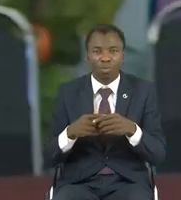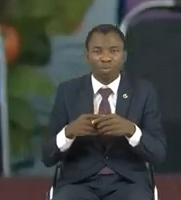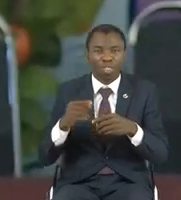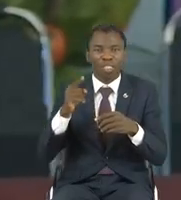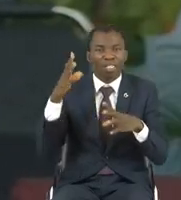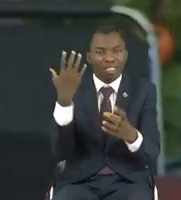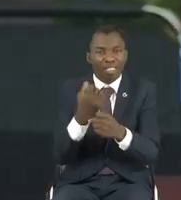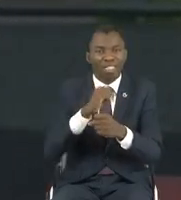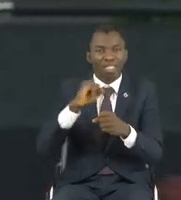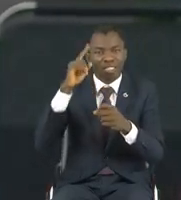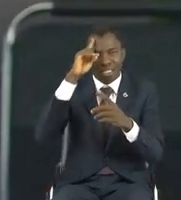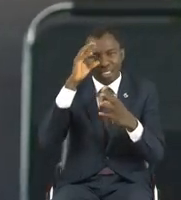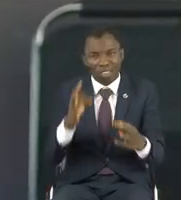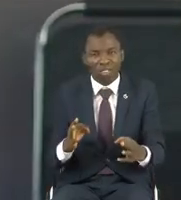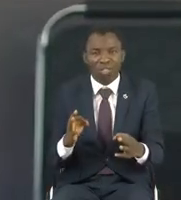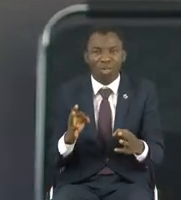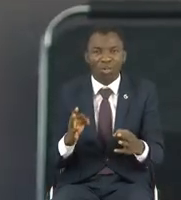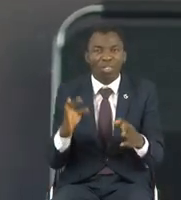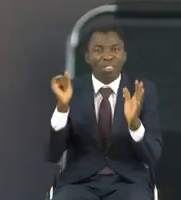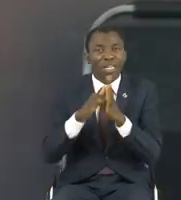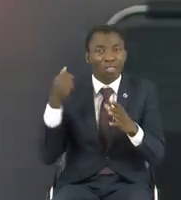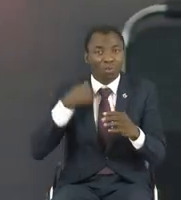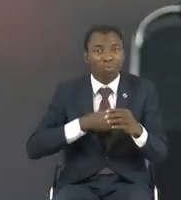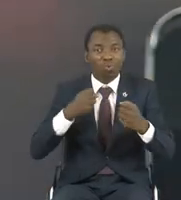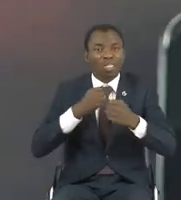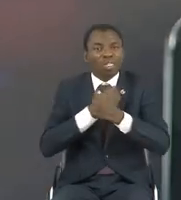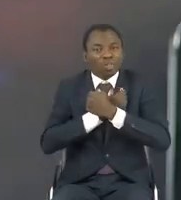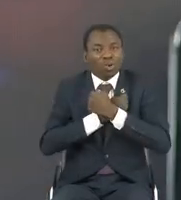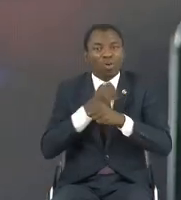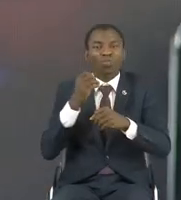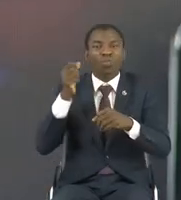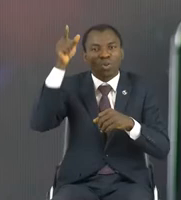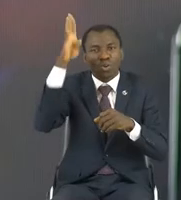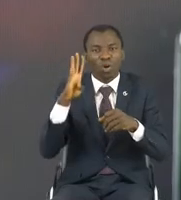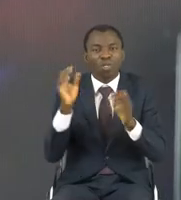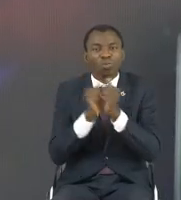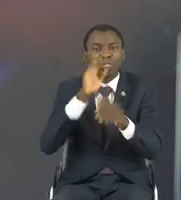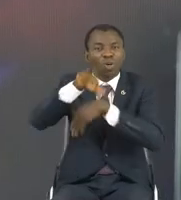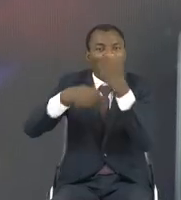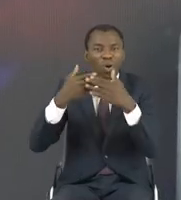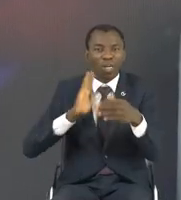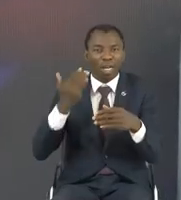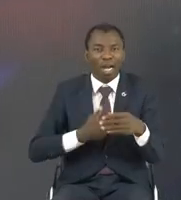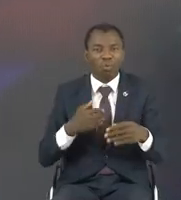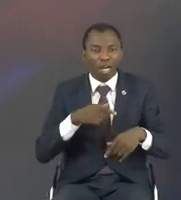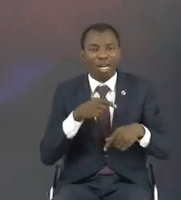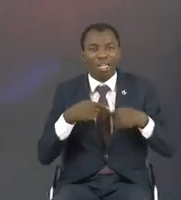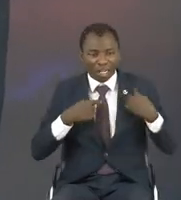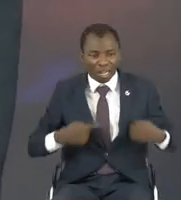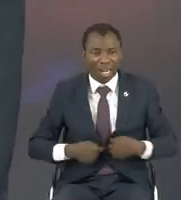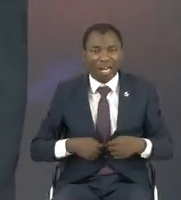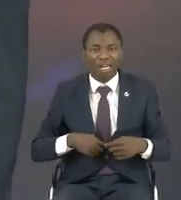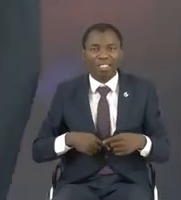decision that you love God with all your heart, all your soul, all